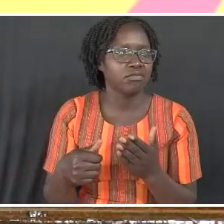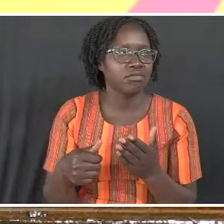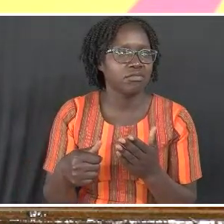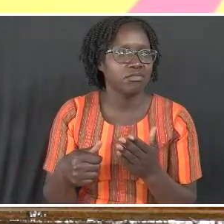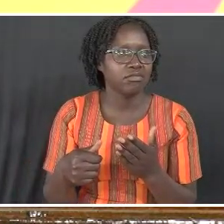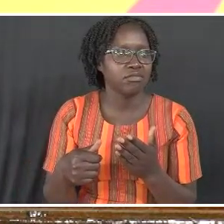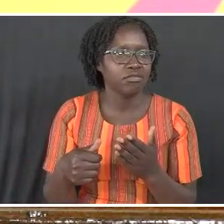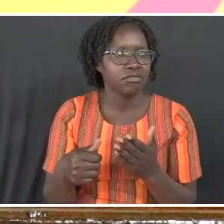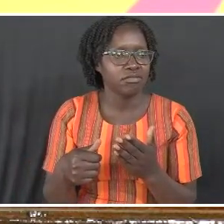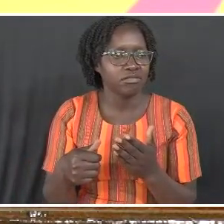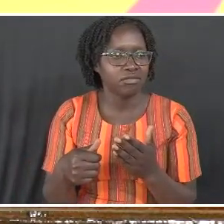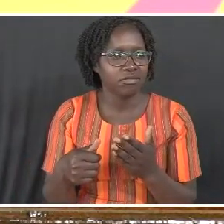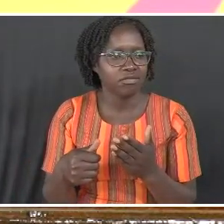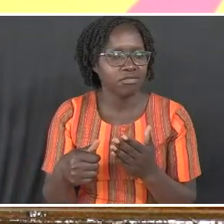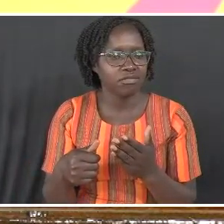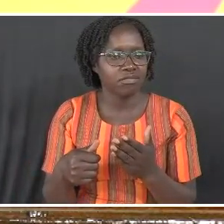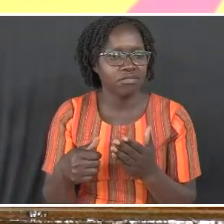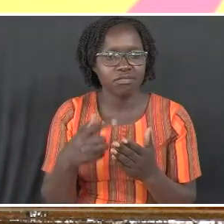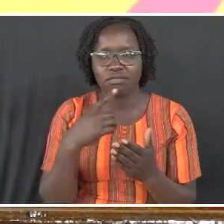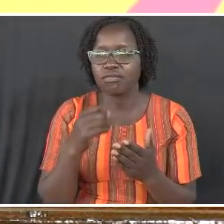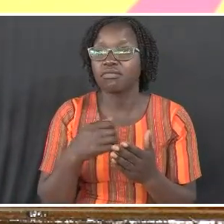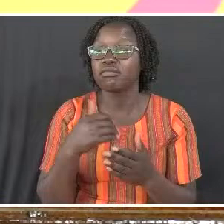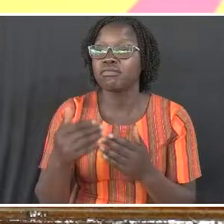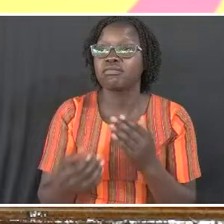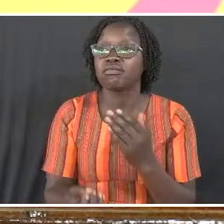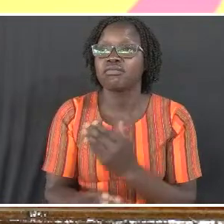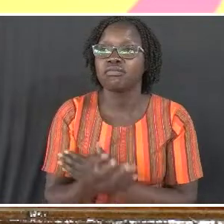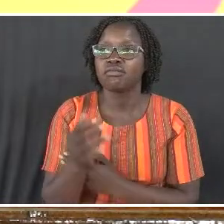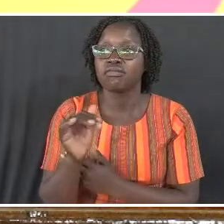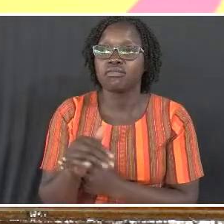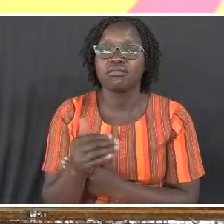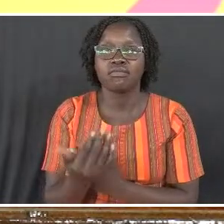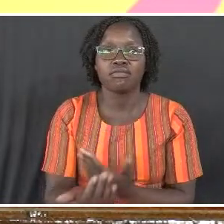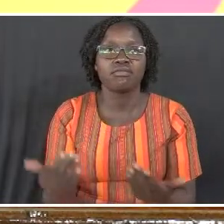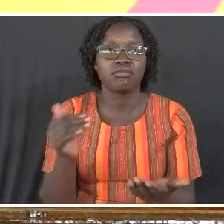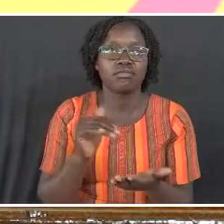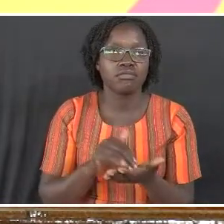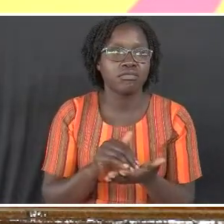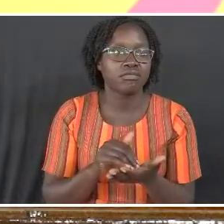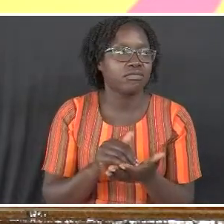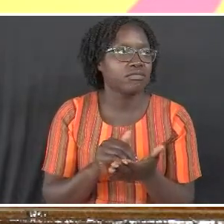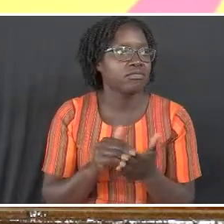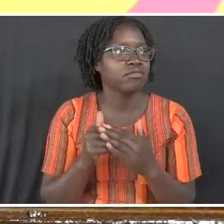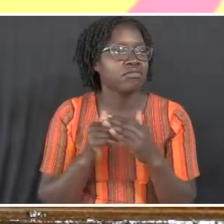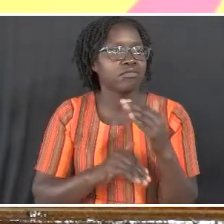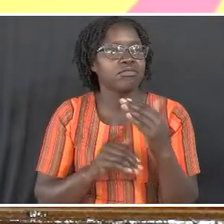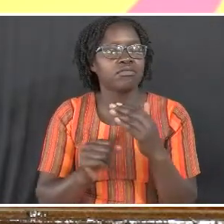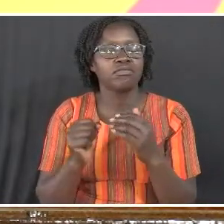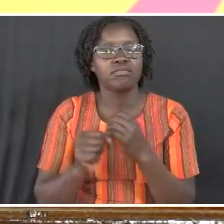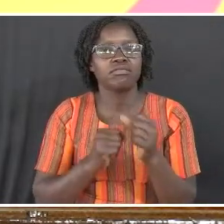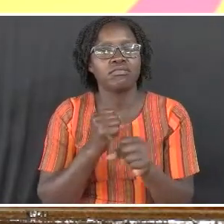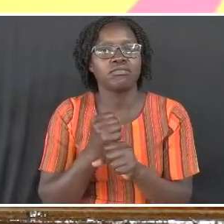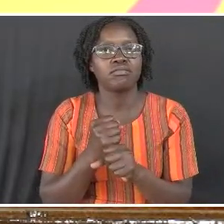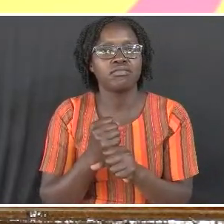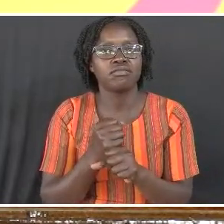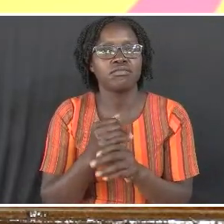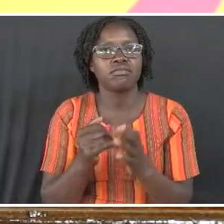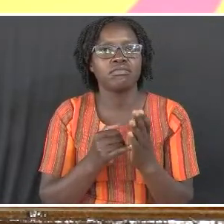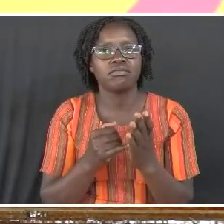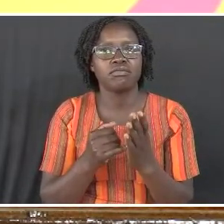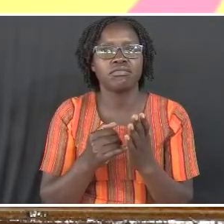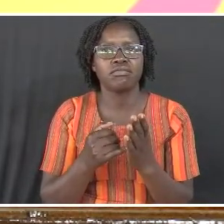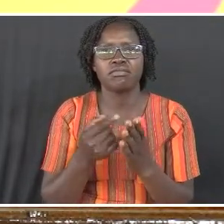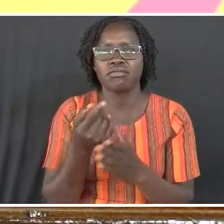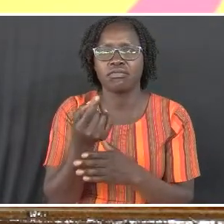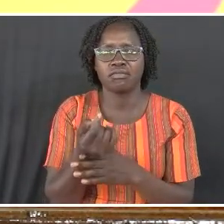fluoridated toothpaste. So we always advise, if it is a child, again, if it is below 5 years, just put a pea